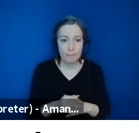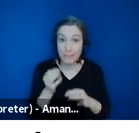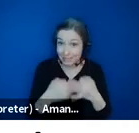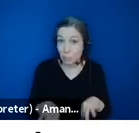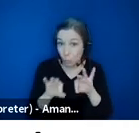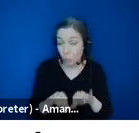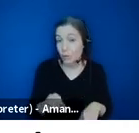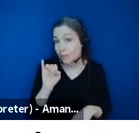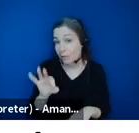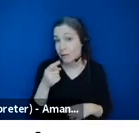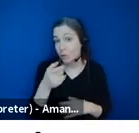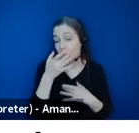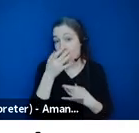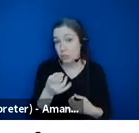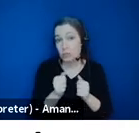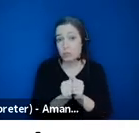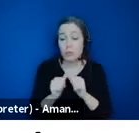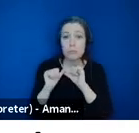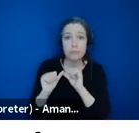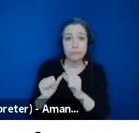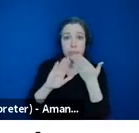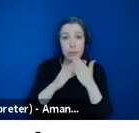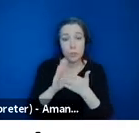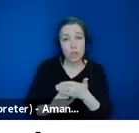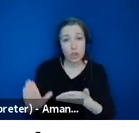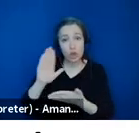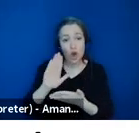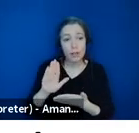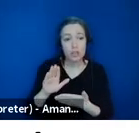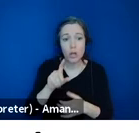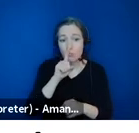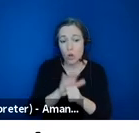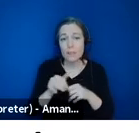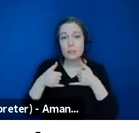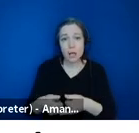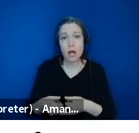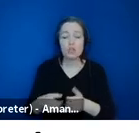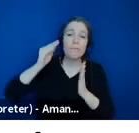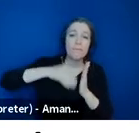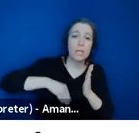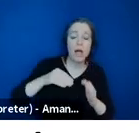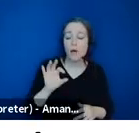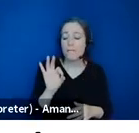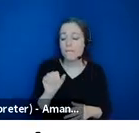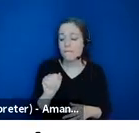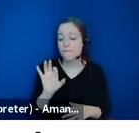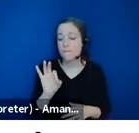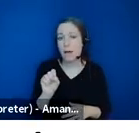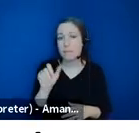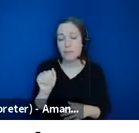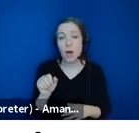interested in pursuing the community college promise scholarship that you get your FAFSA or your MISFA if you're a student who is